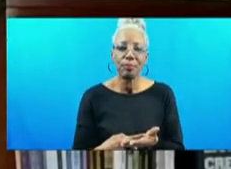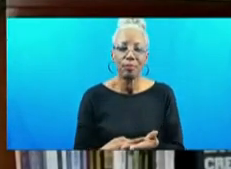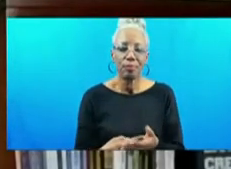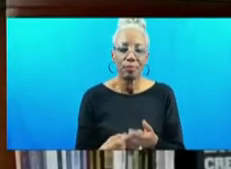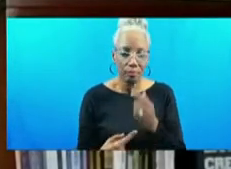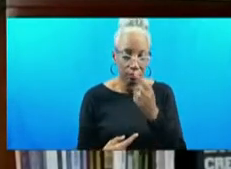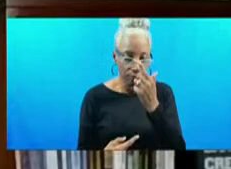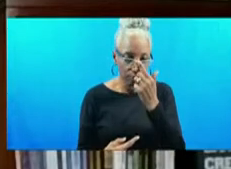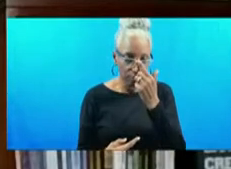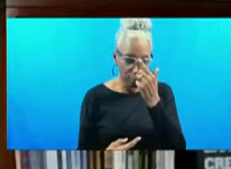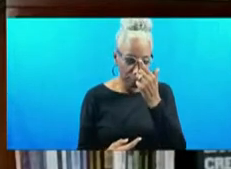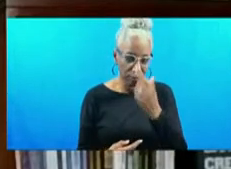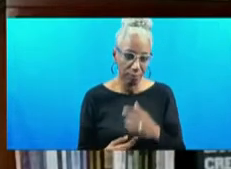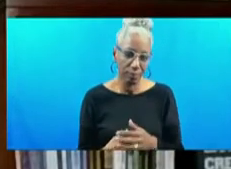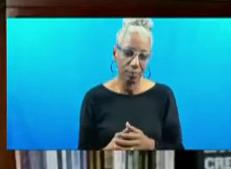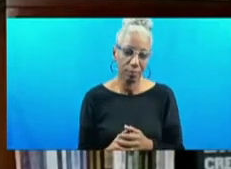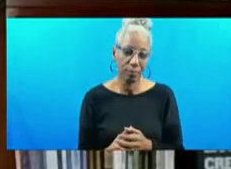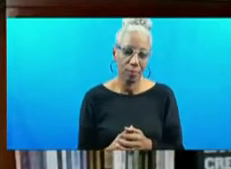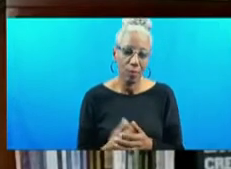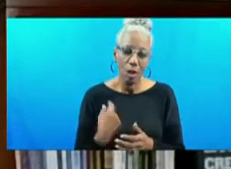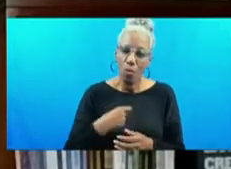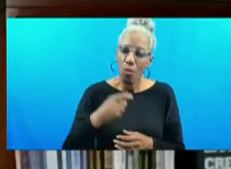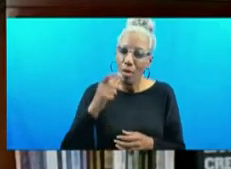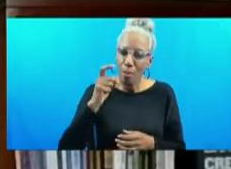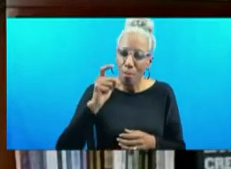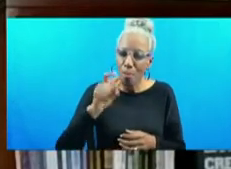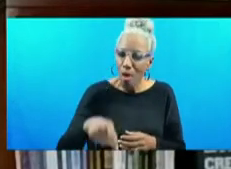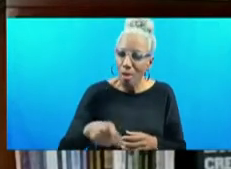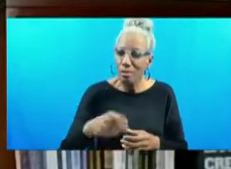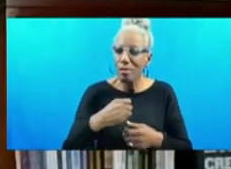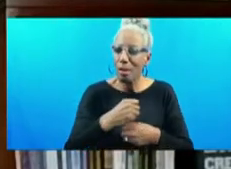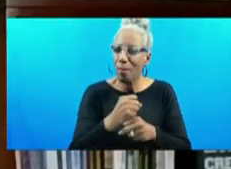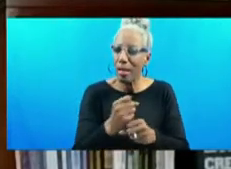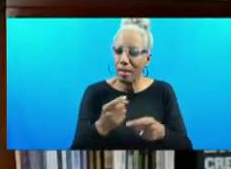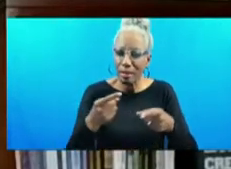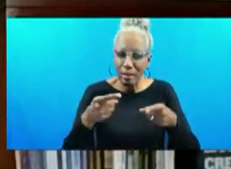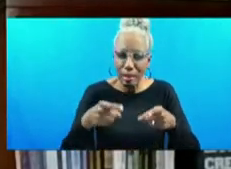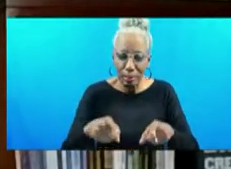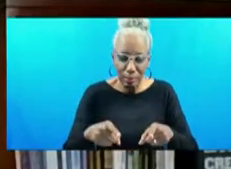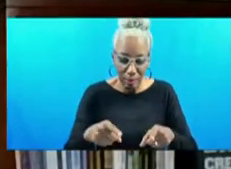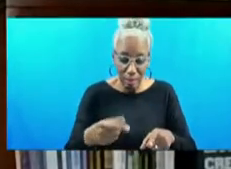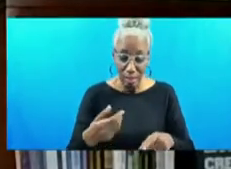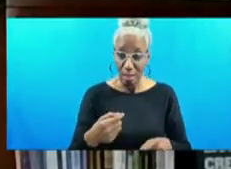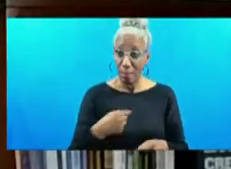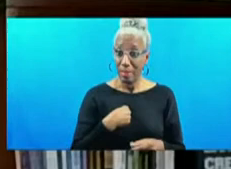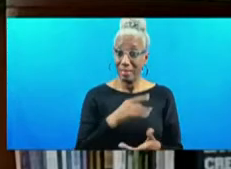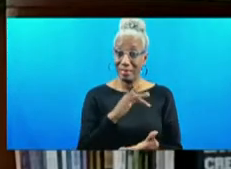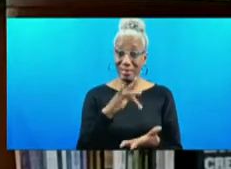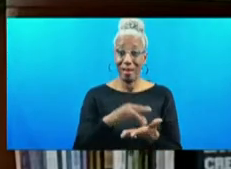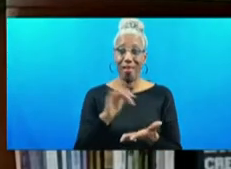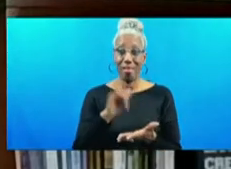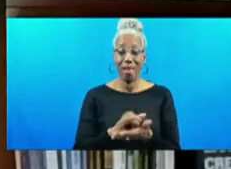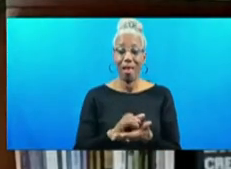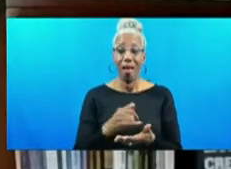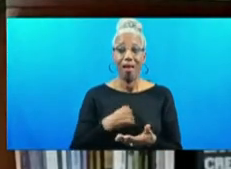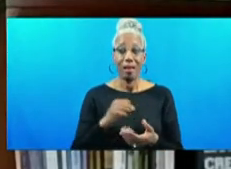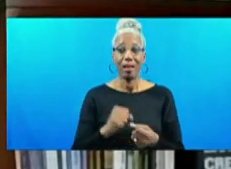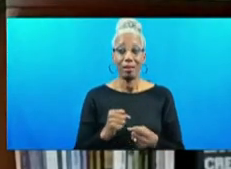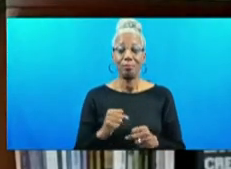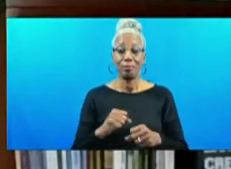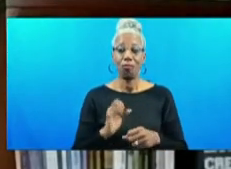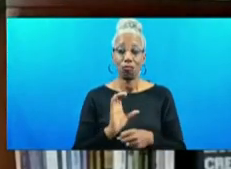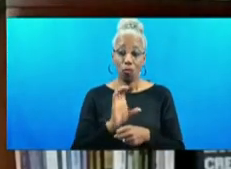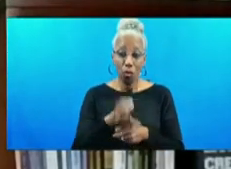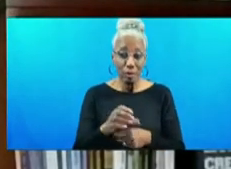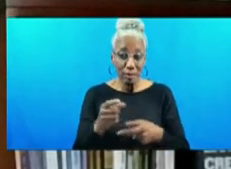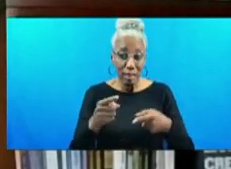it happen, and I'm right in the center of this and I can make that happen, but I want to hear from them and hear the ideas about how